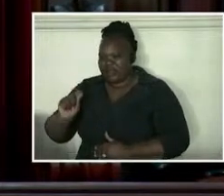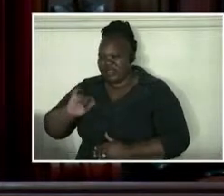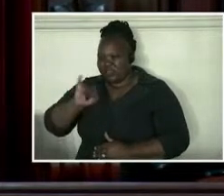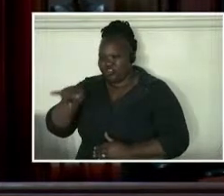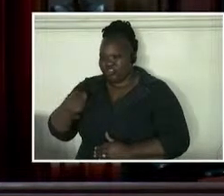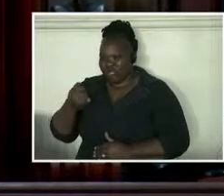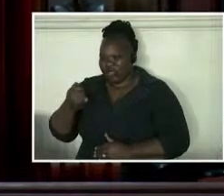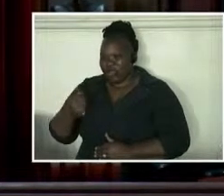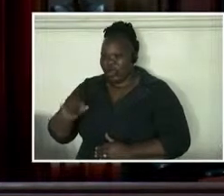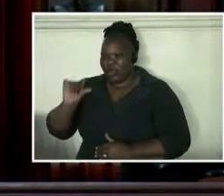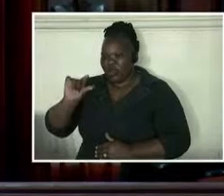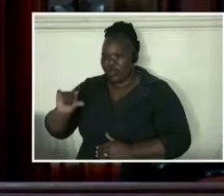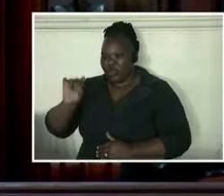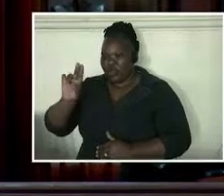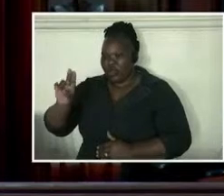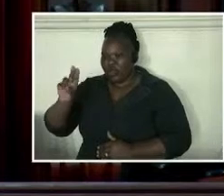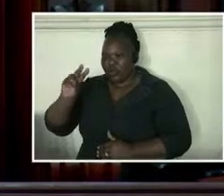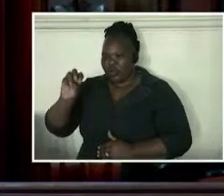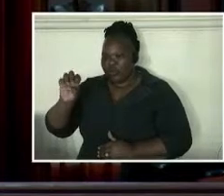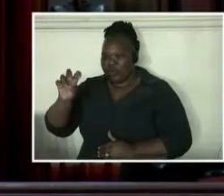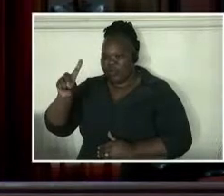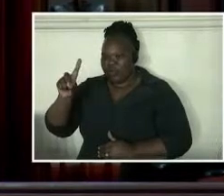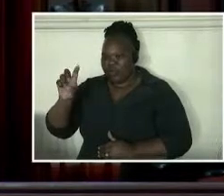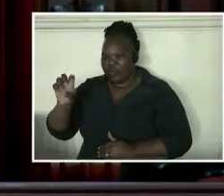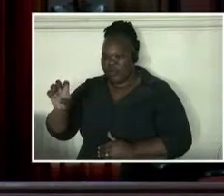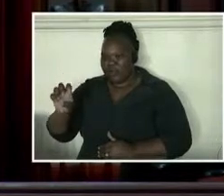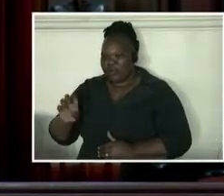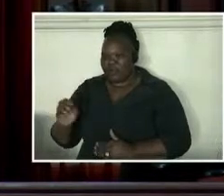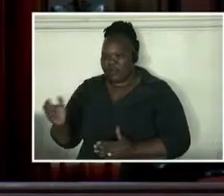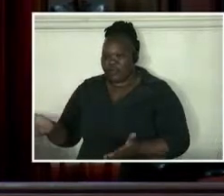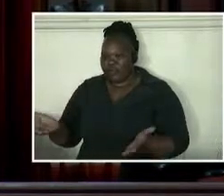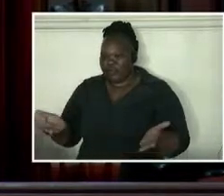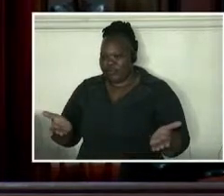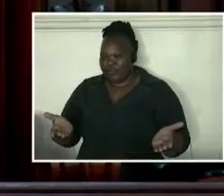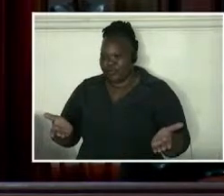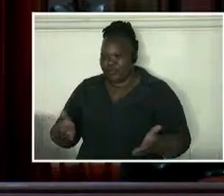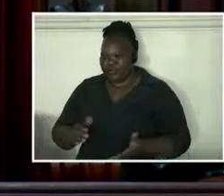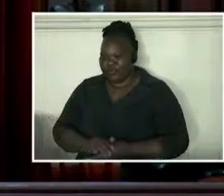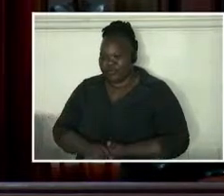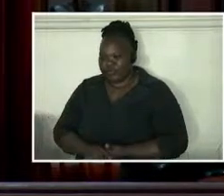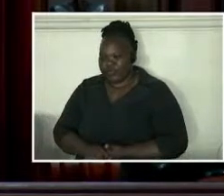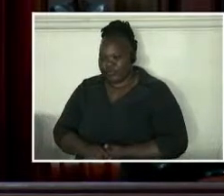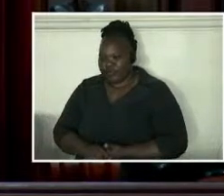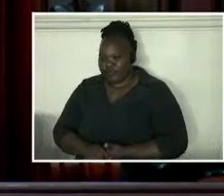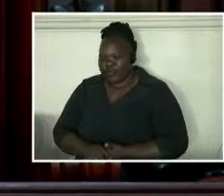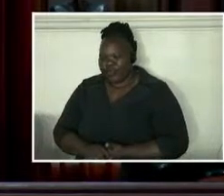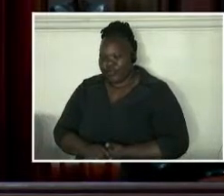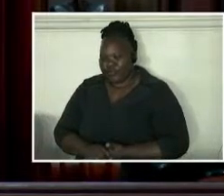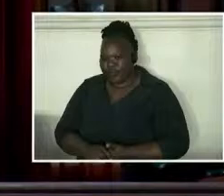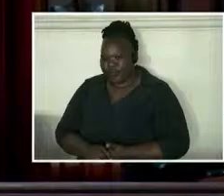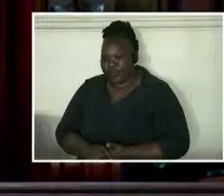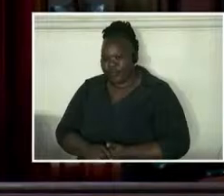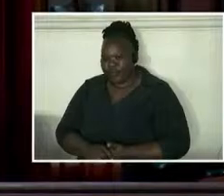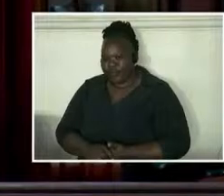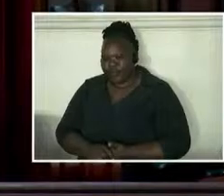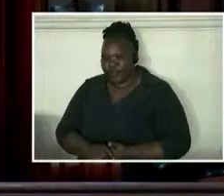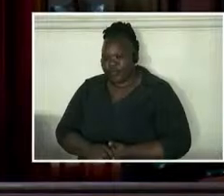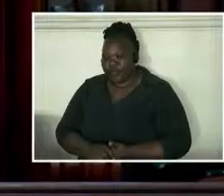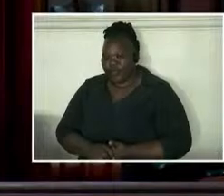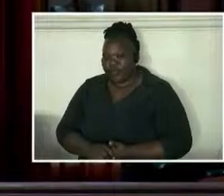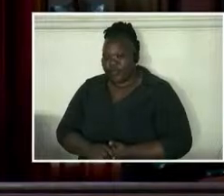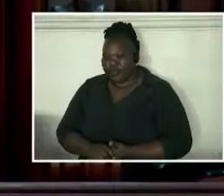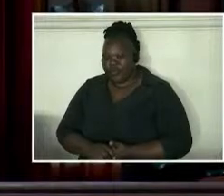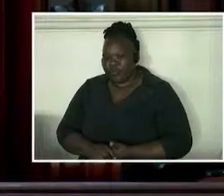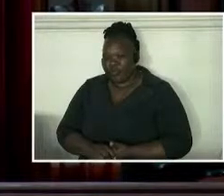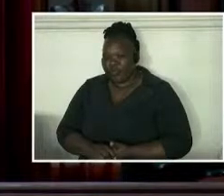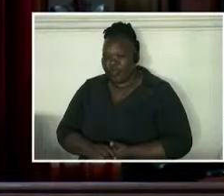kumar the honorable member committee i will take i will allow you because really you are